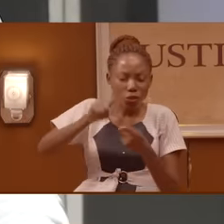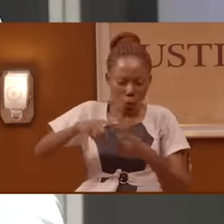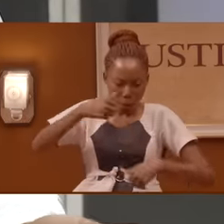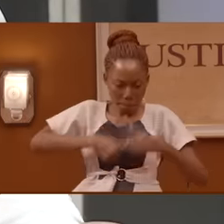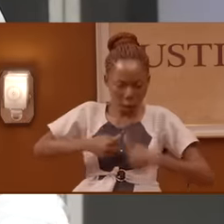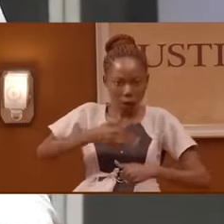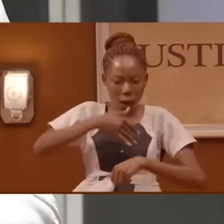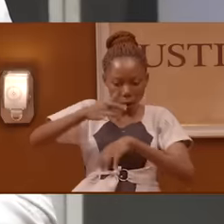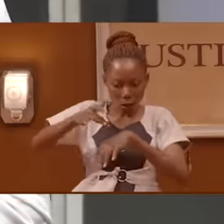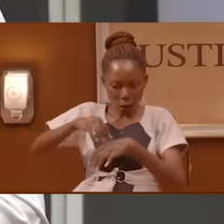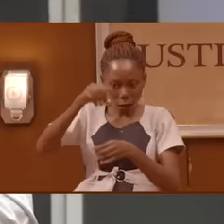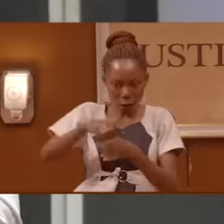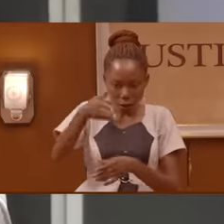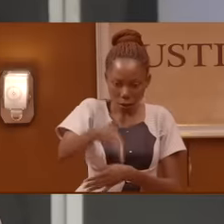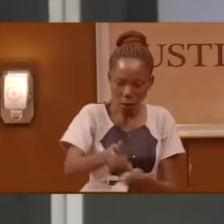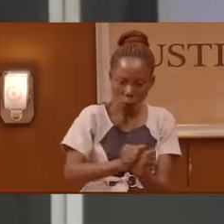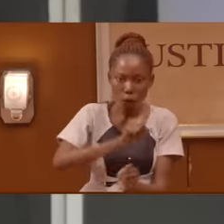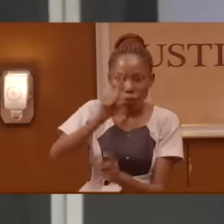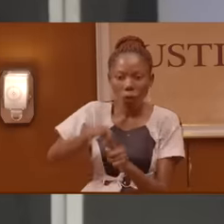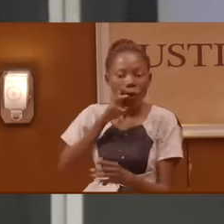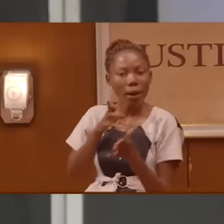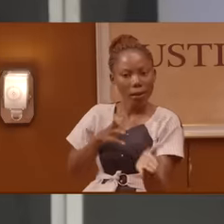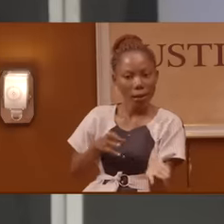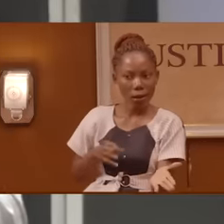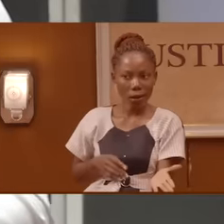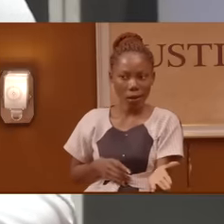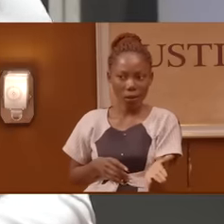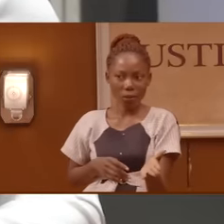waiting and naked in front of you? I said, no. I said,